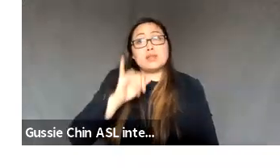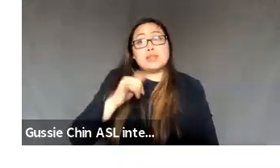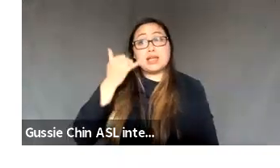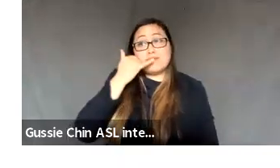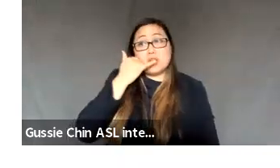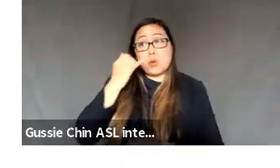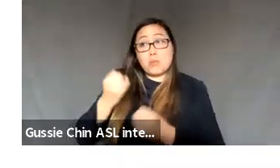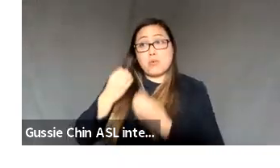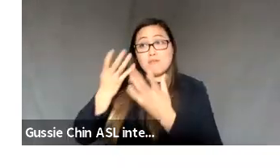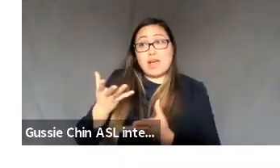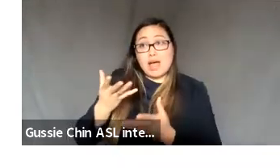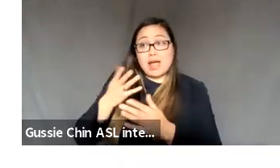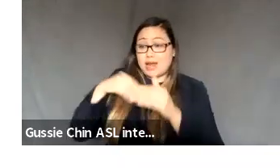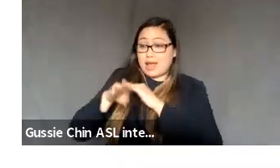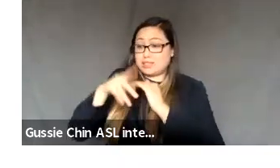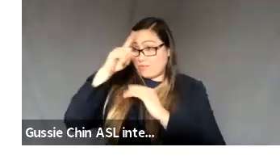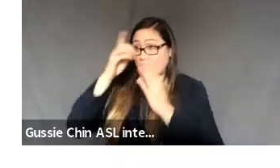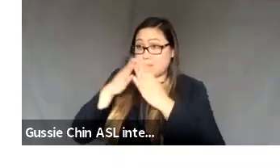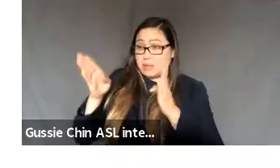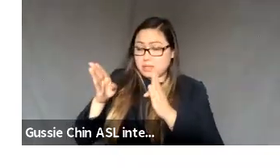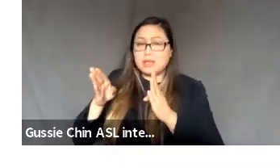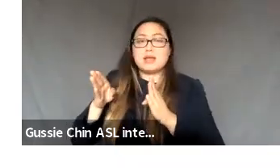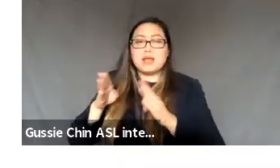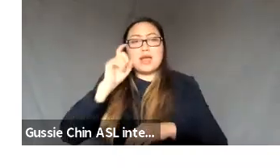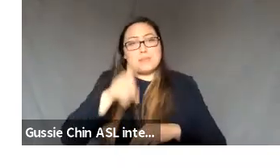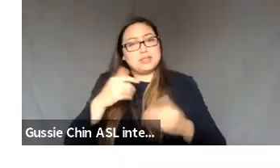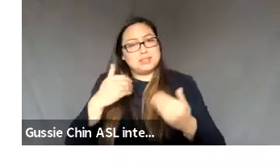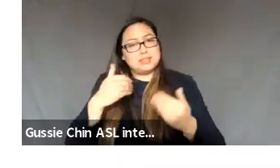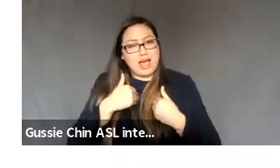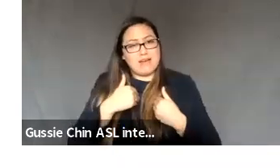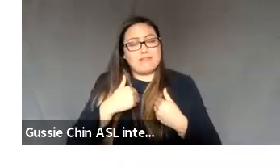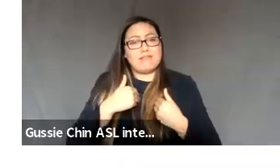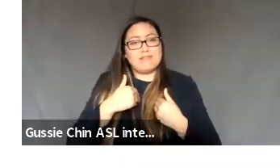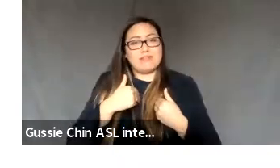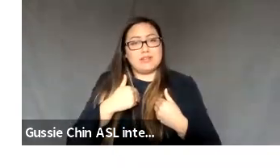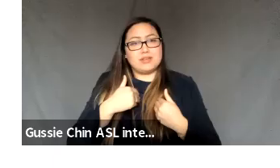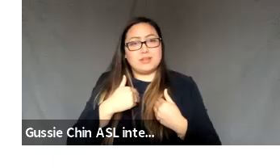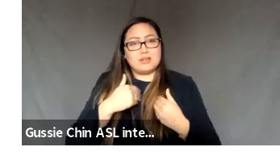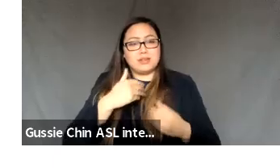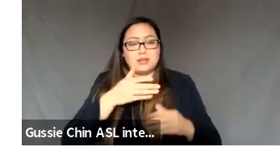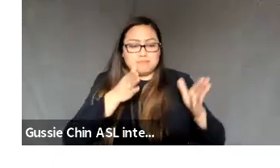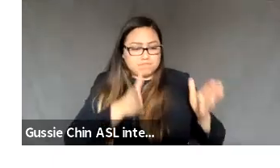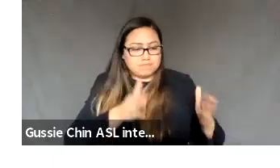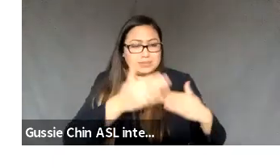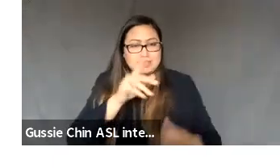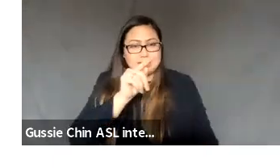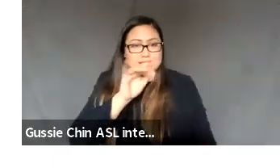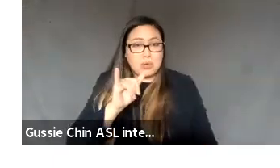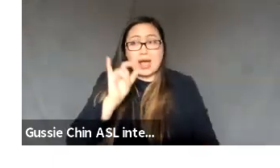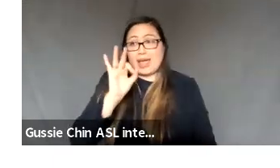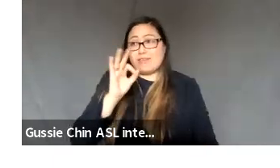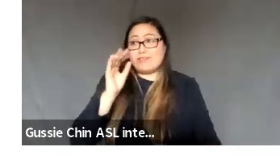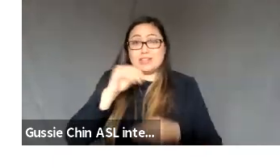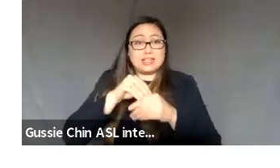provided, that at least one, if there's even one, public payphone is provided serving a hospital emergency room